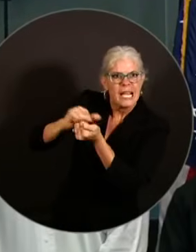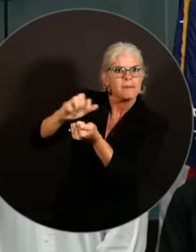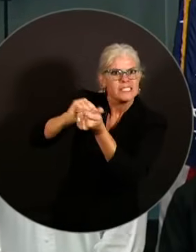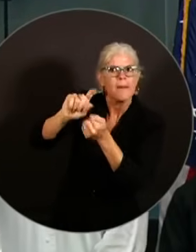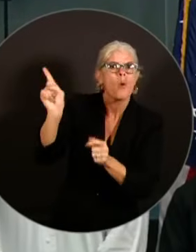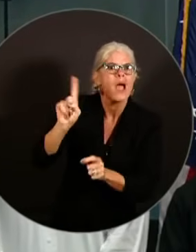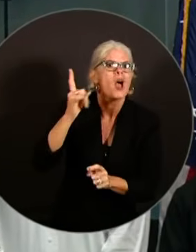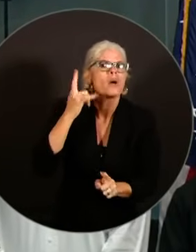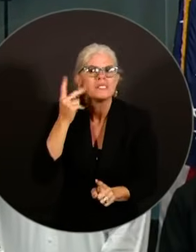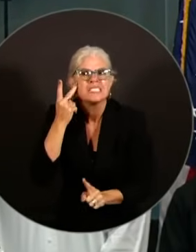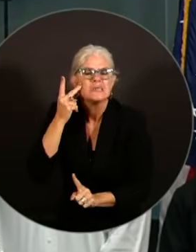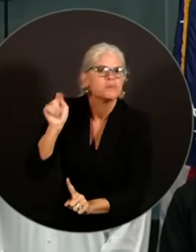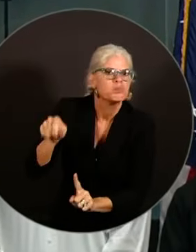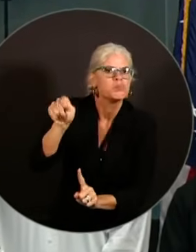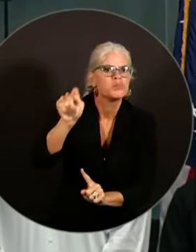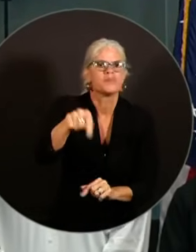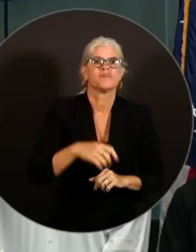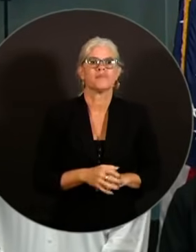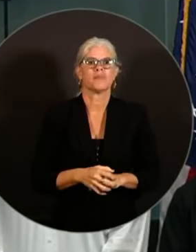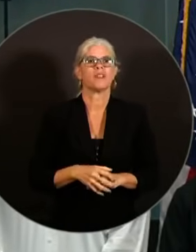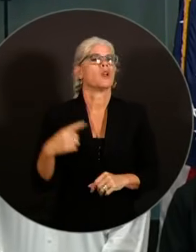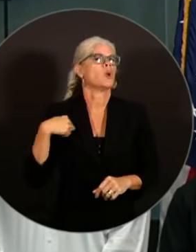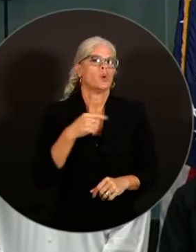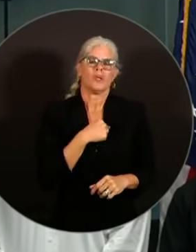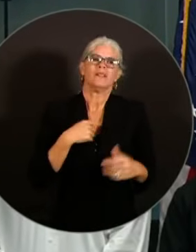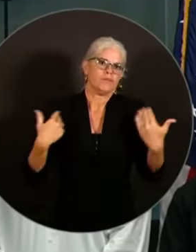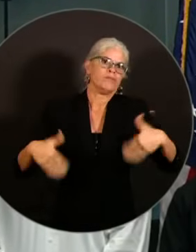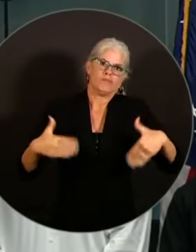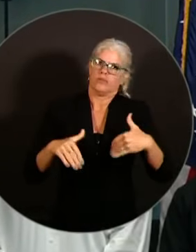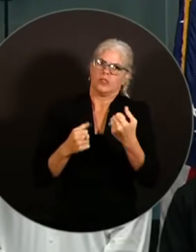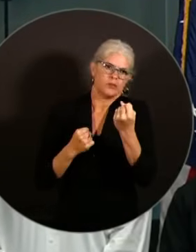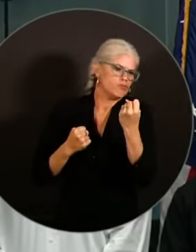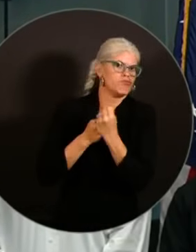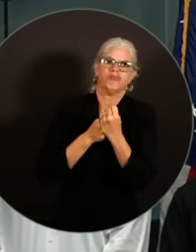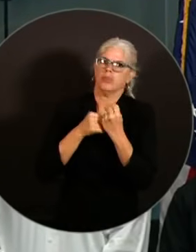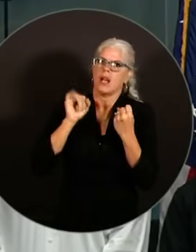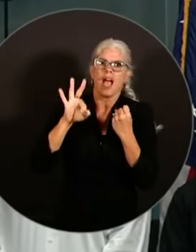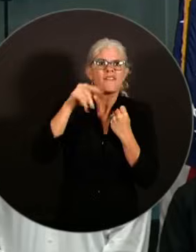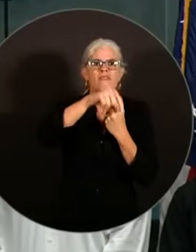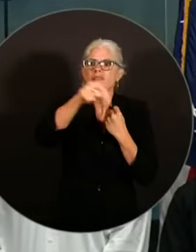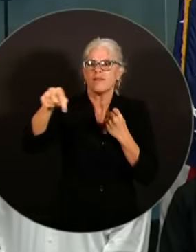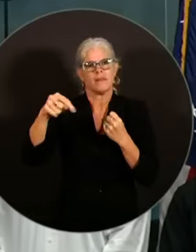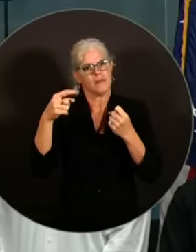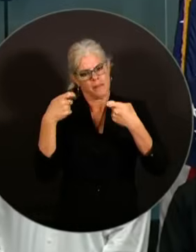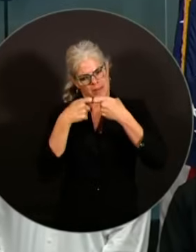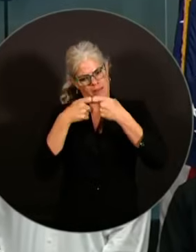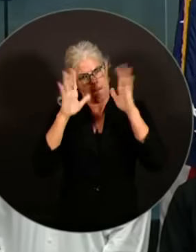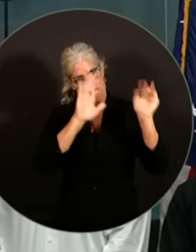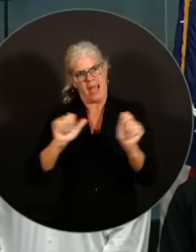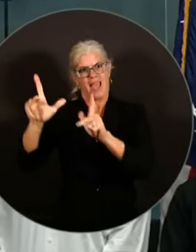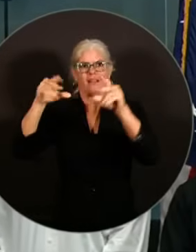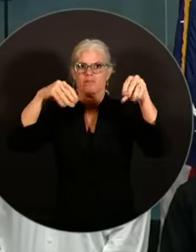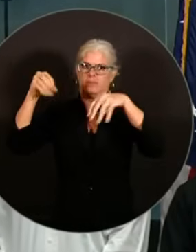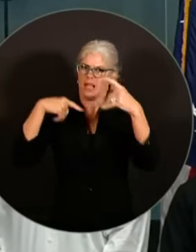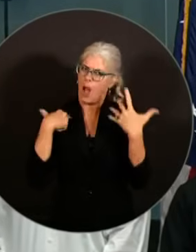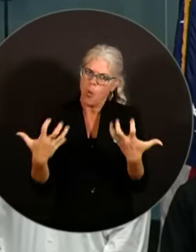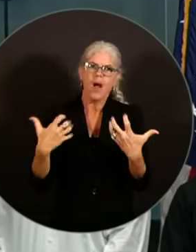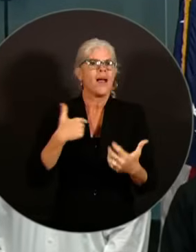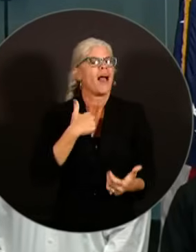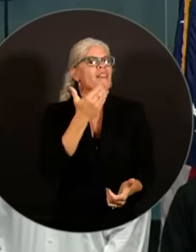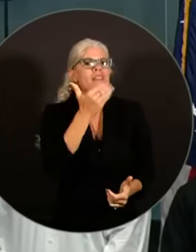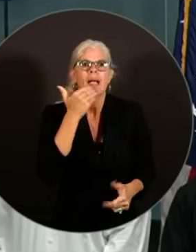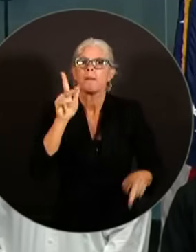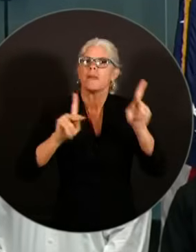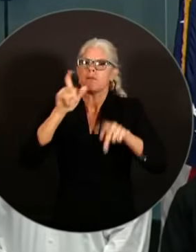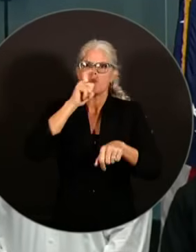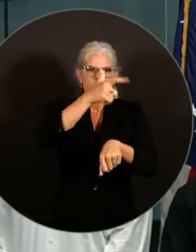today. And we're very obviously supportive of the power restoration operations. We're glad that all those folks were staged. And